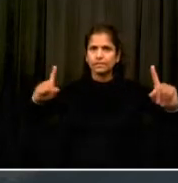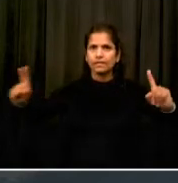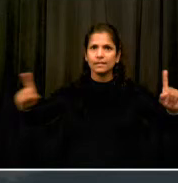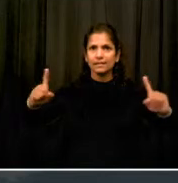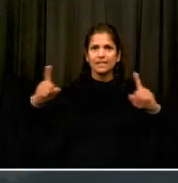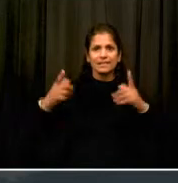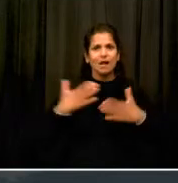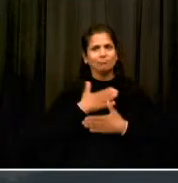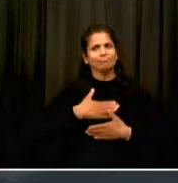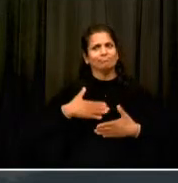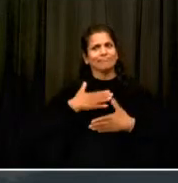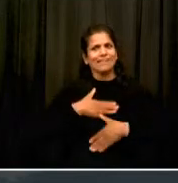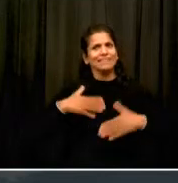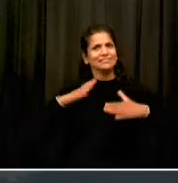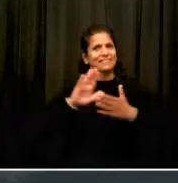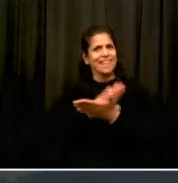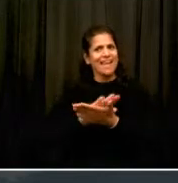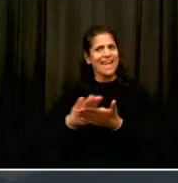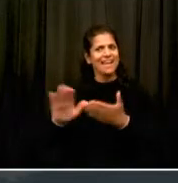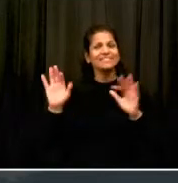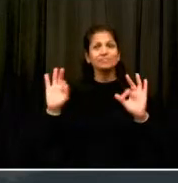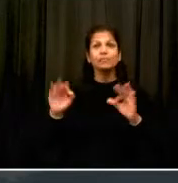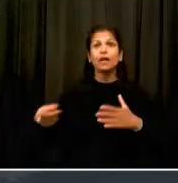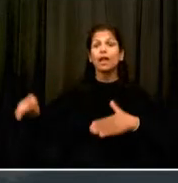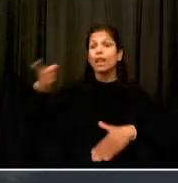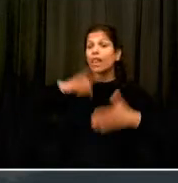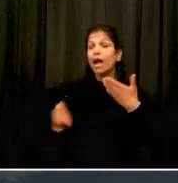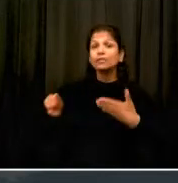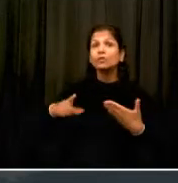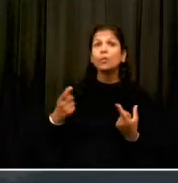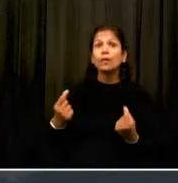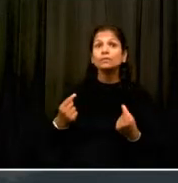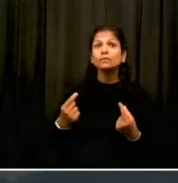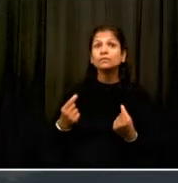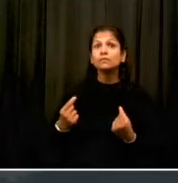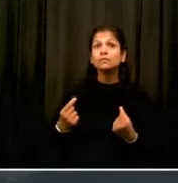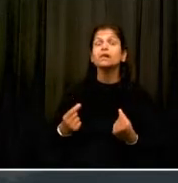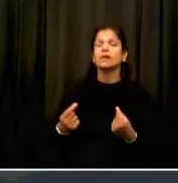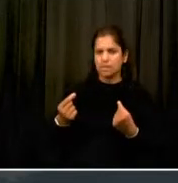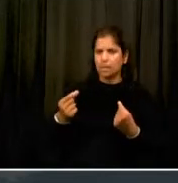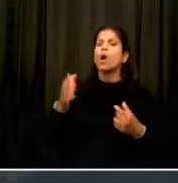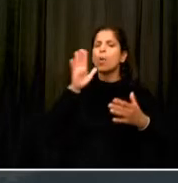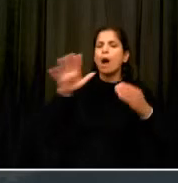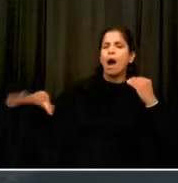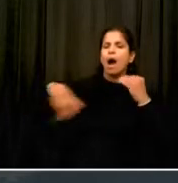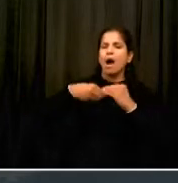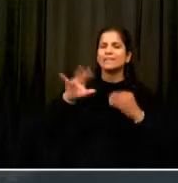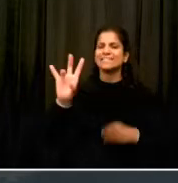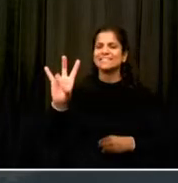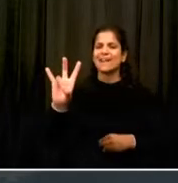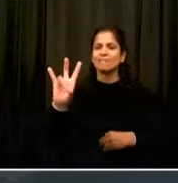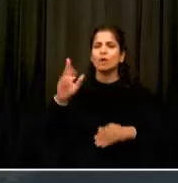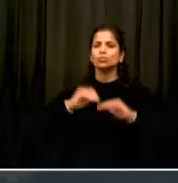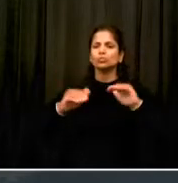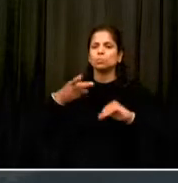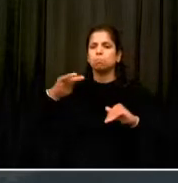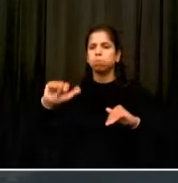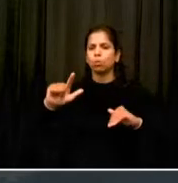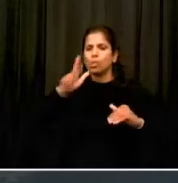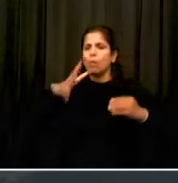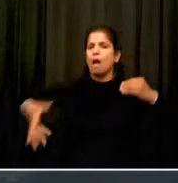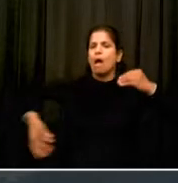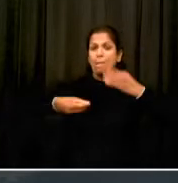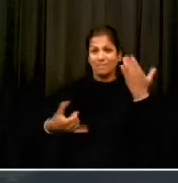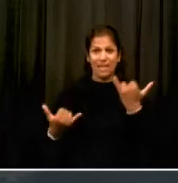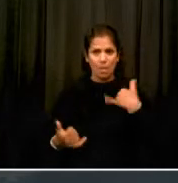all around. So we're really excited that our public pools will be opening up again starting tomorrow. And now let's go to our daily indicators.